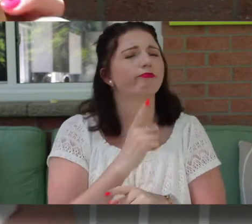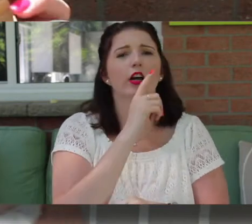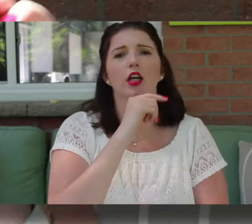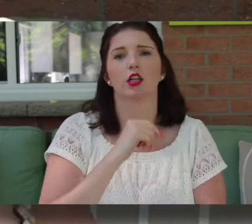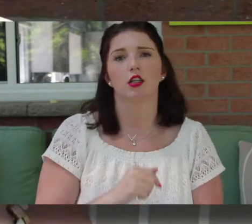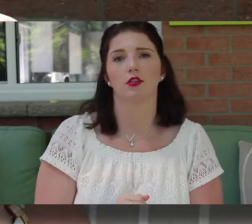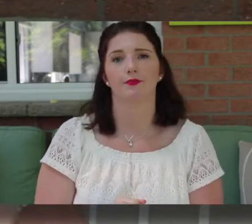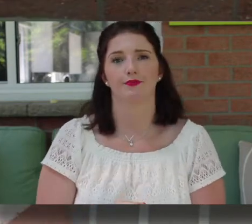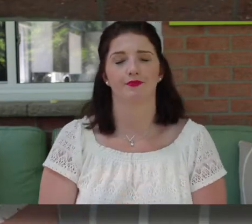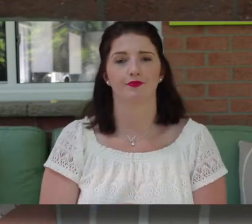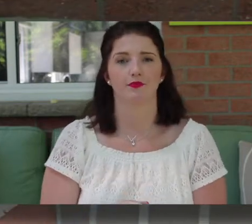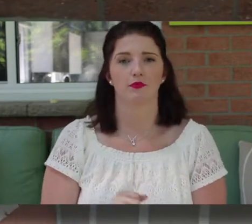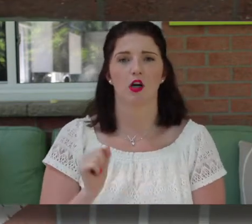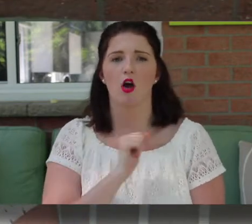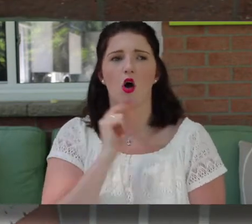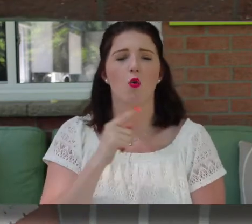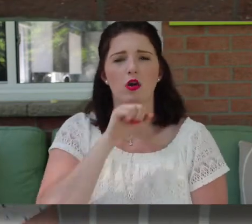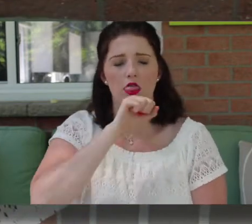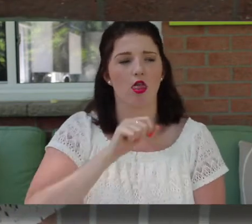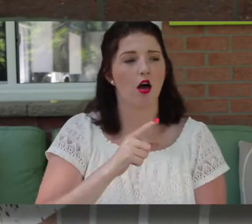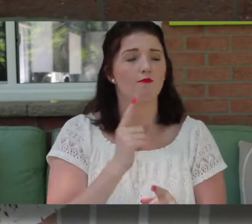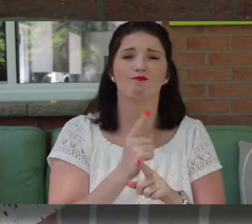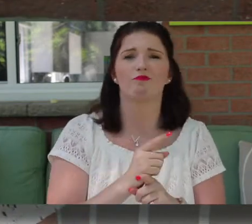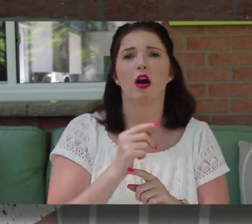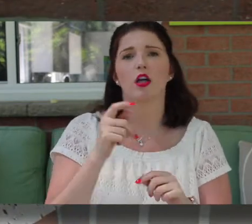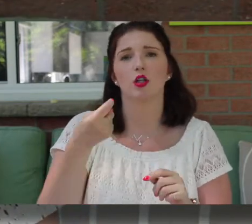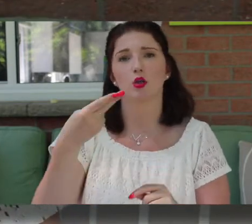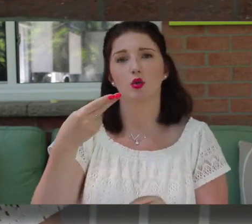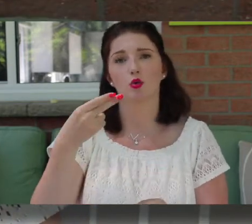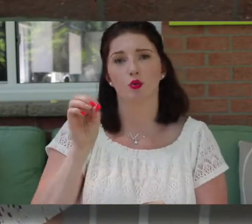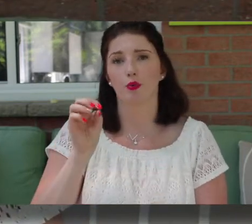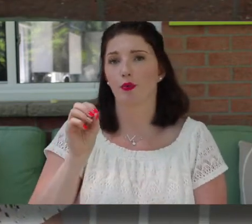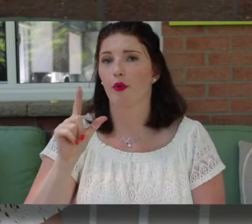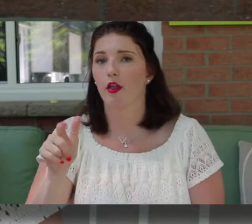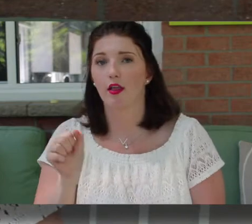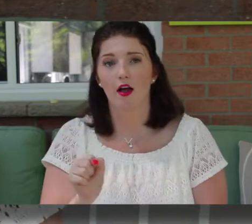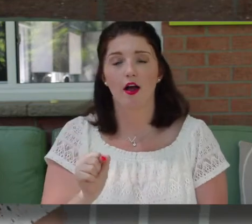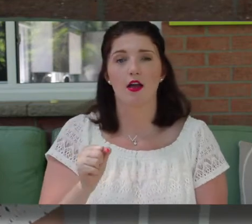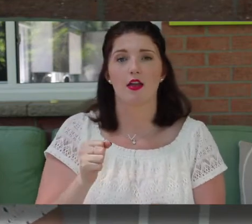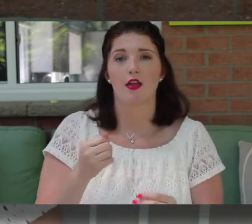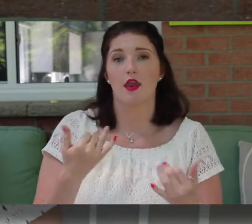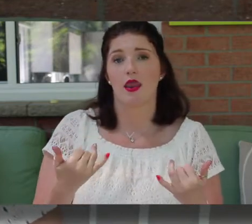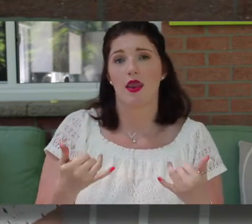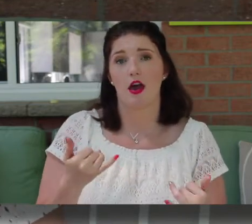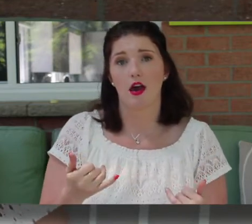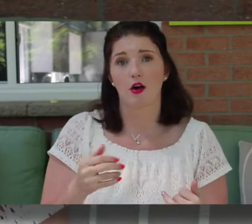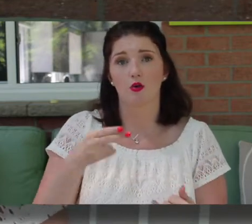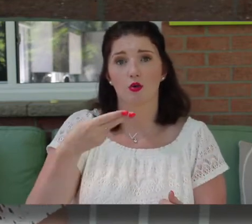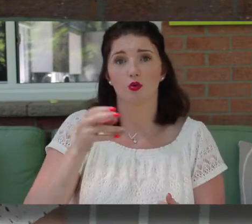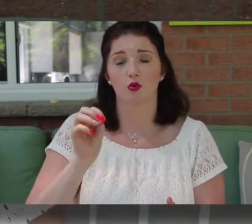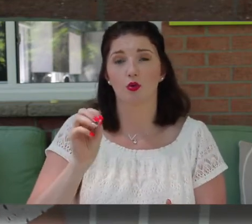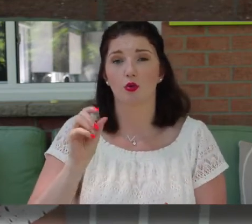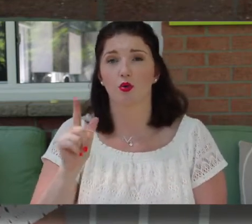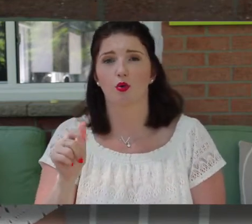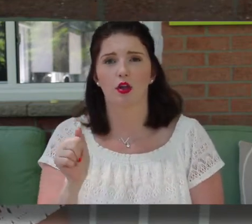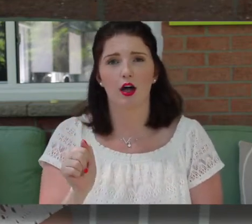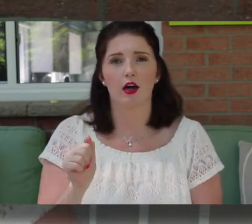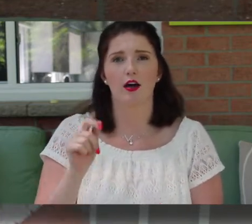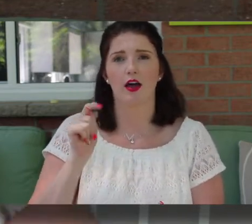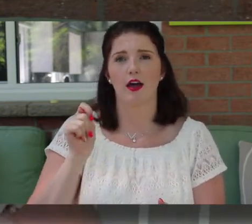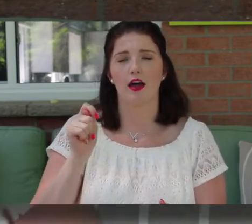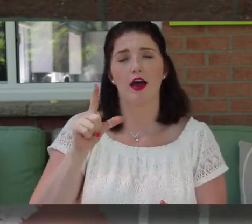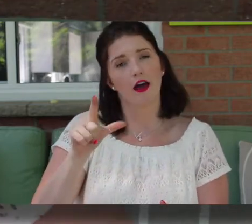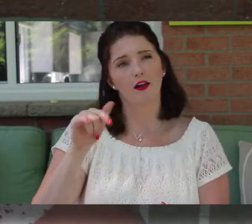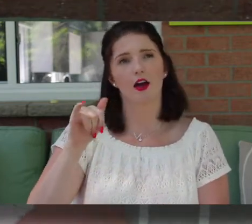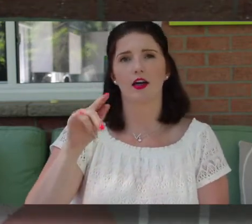that they have the light color, I don't really have to worry so much about that because it always looks amazing. I would